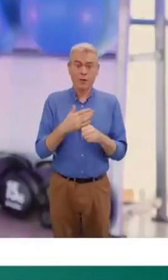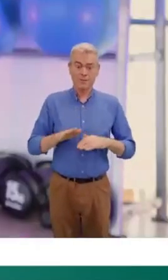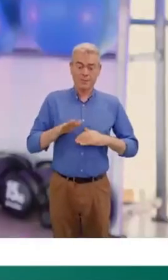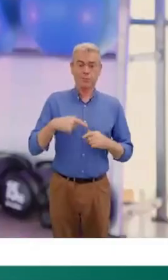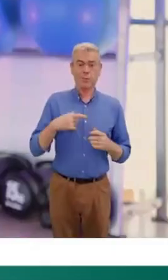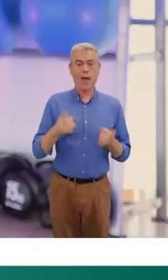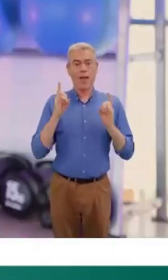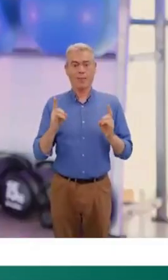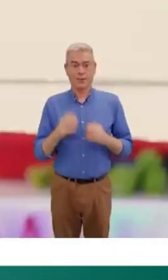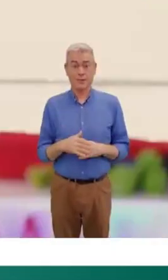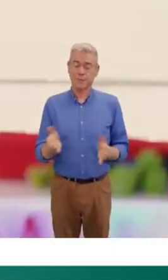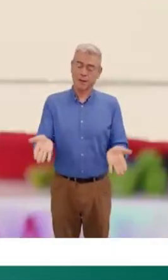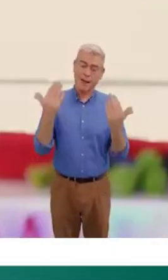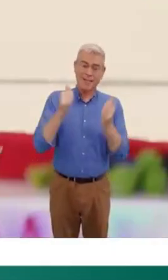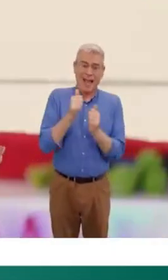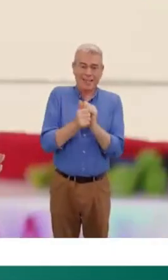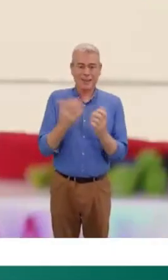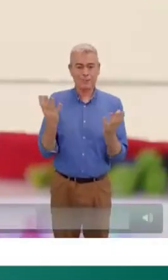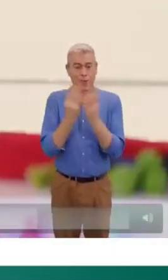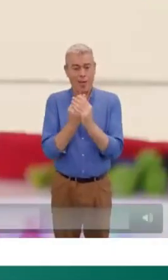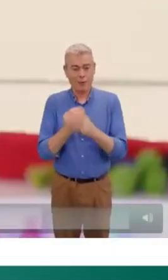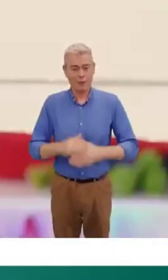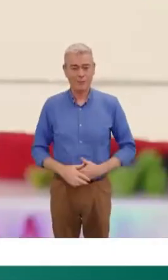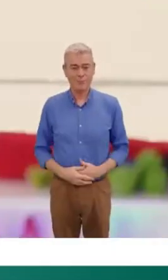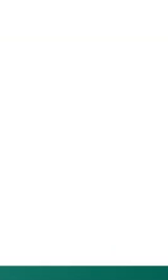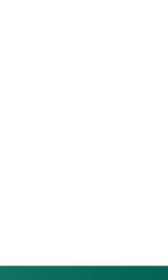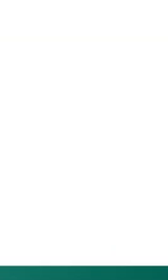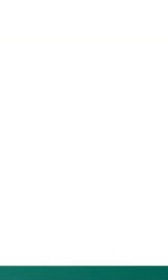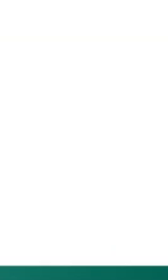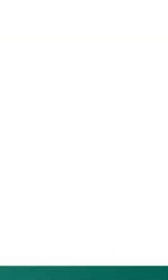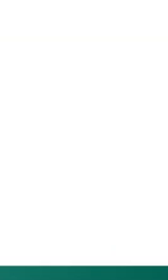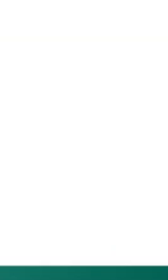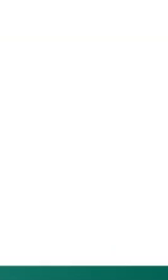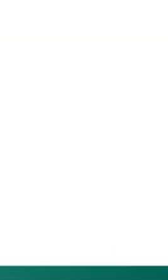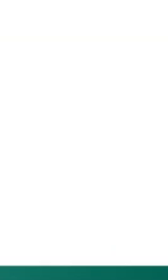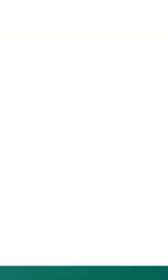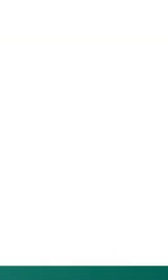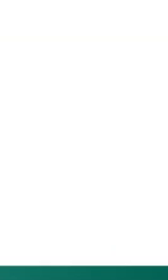the first step towards a healthier you. Let's get active together.